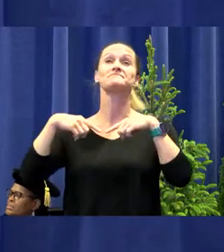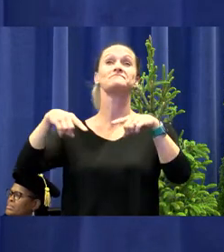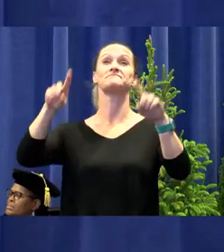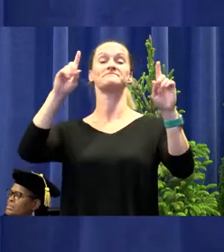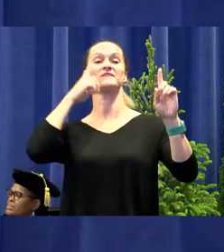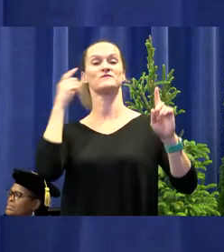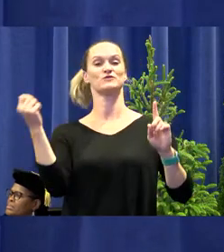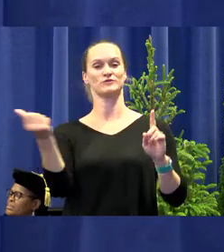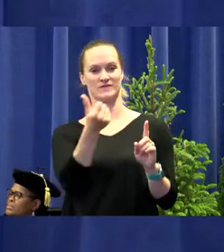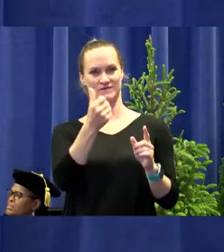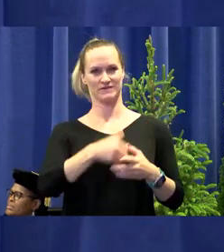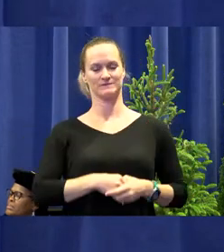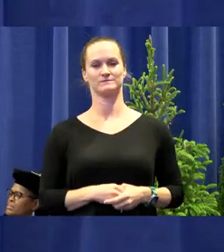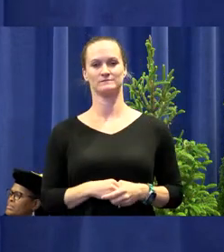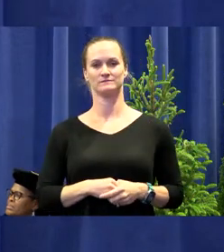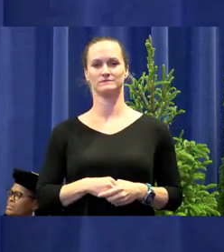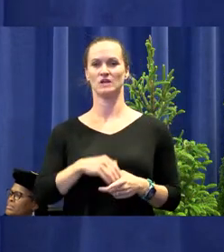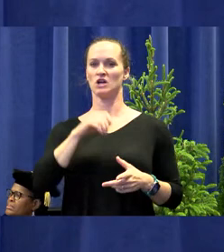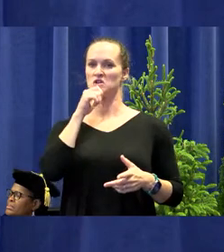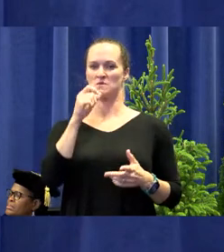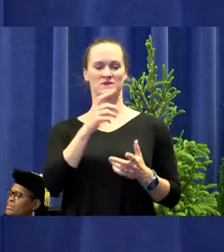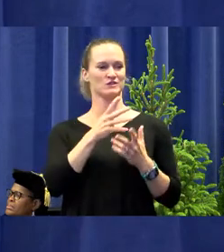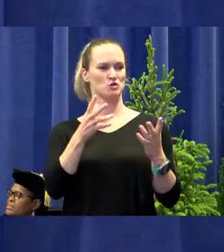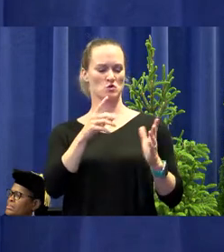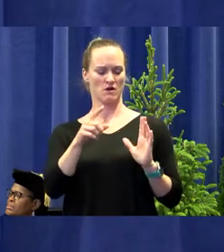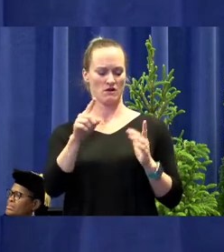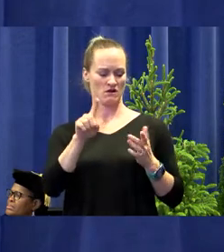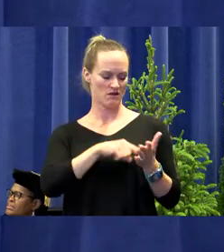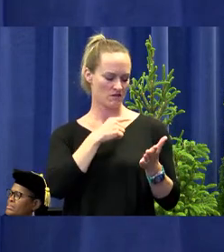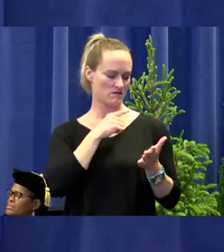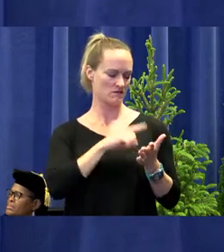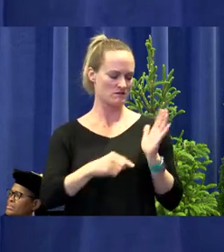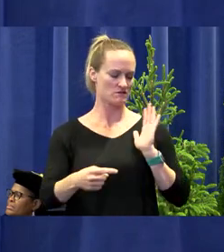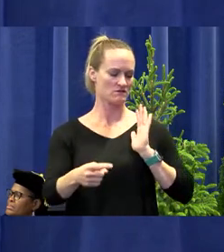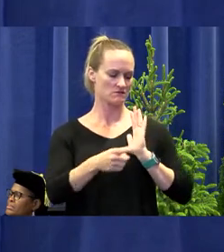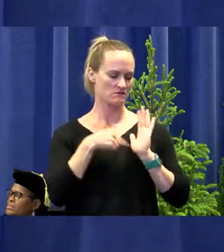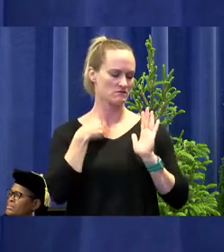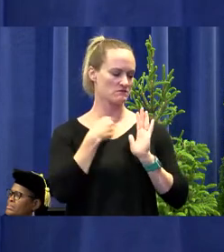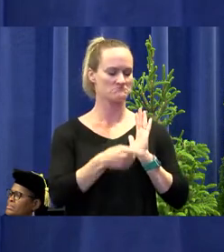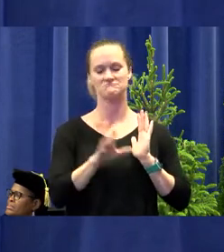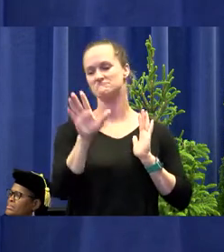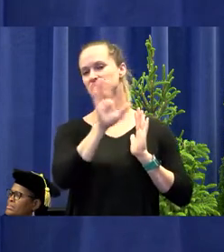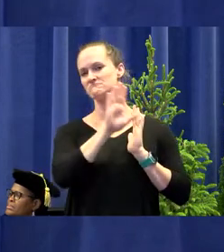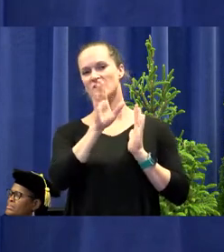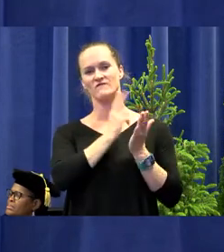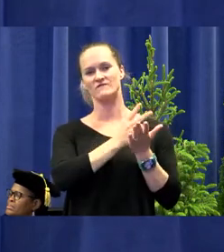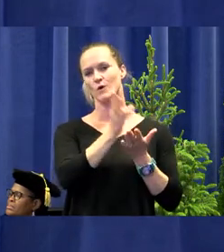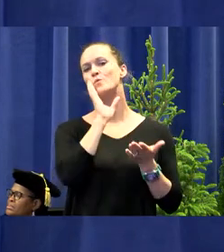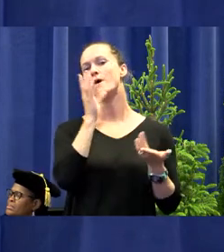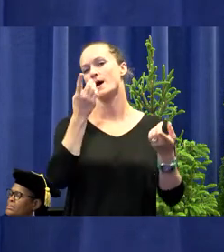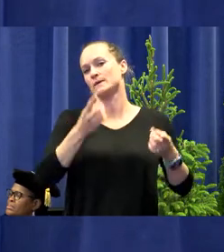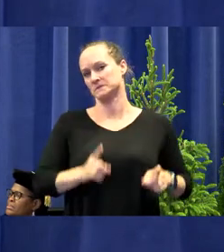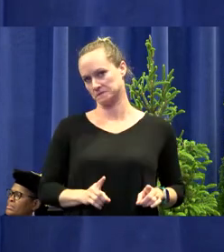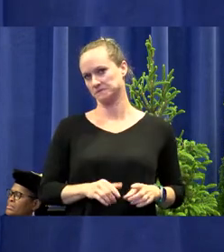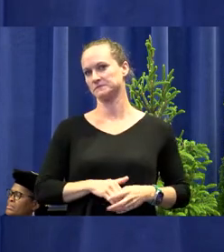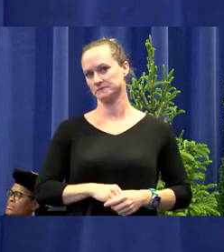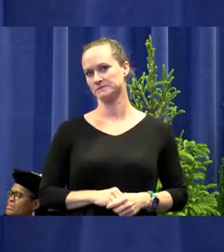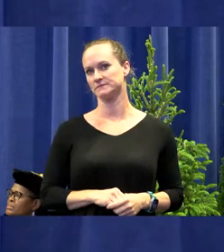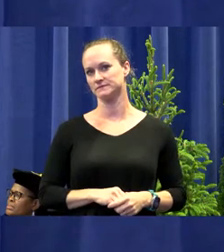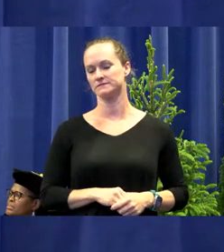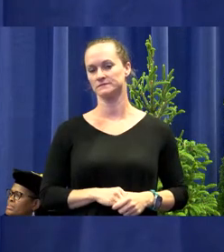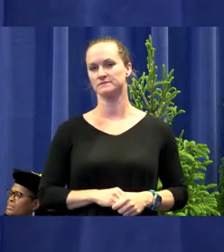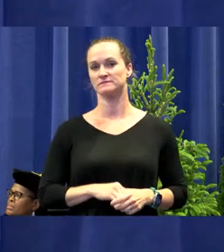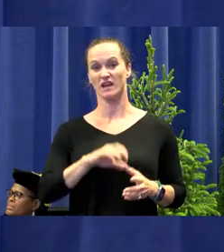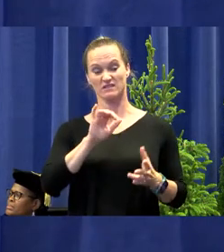yourself. Don't be too hard on yourselves when the failures come as well, as that is also a part of our success and a part of our